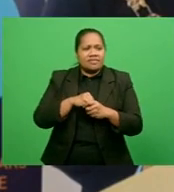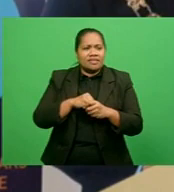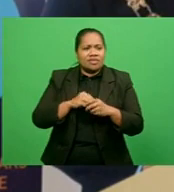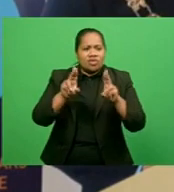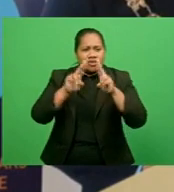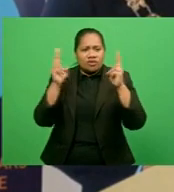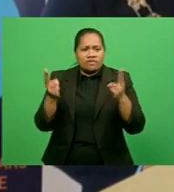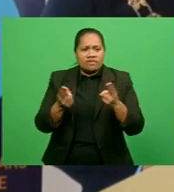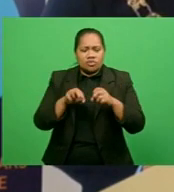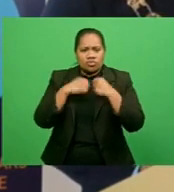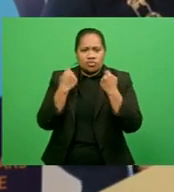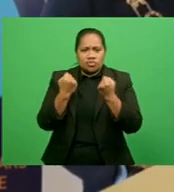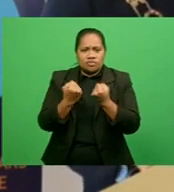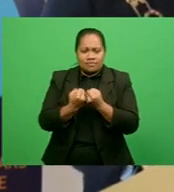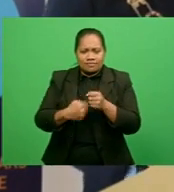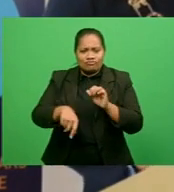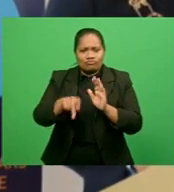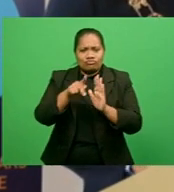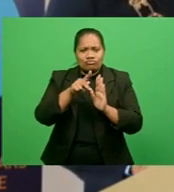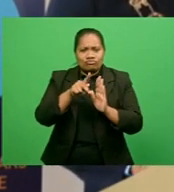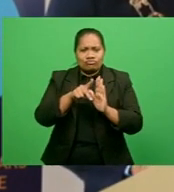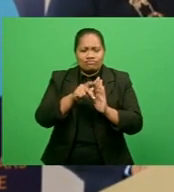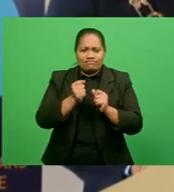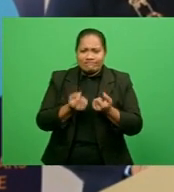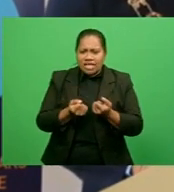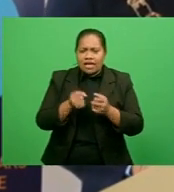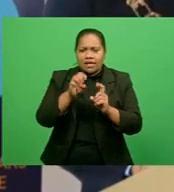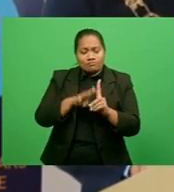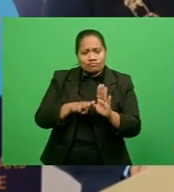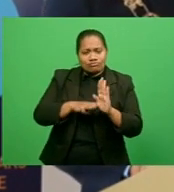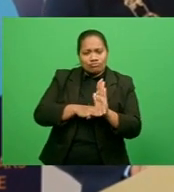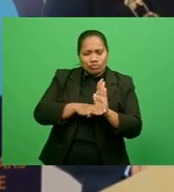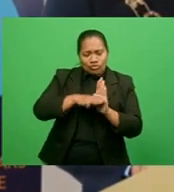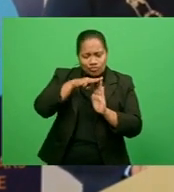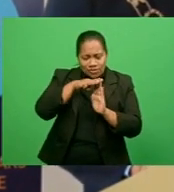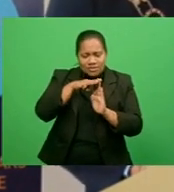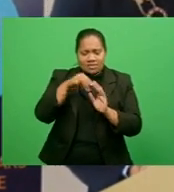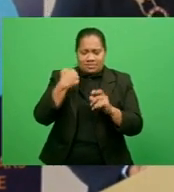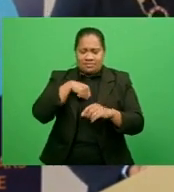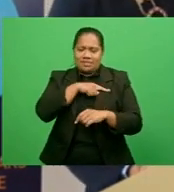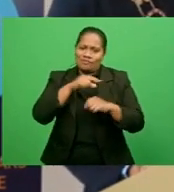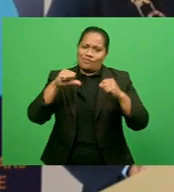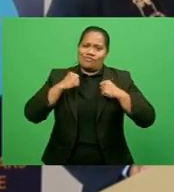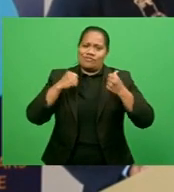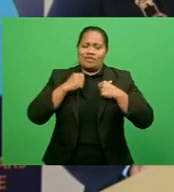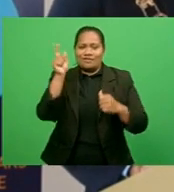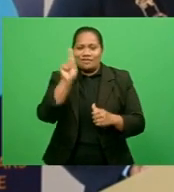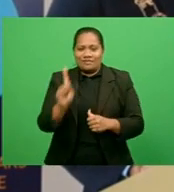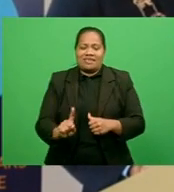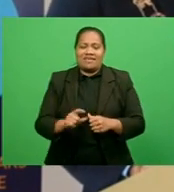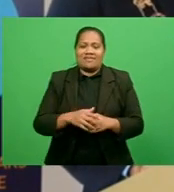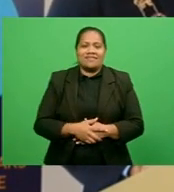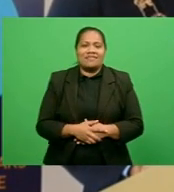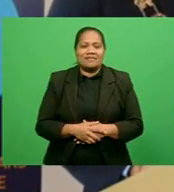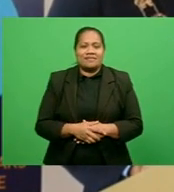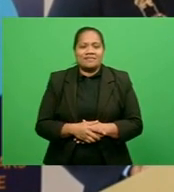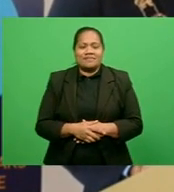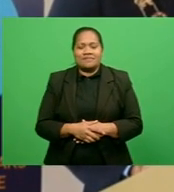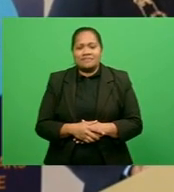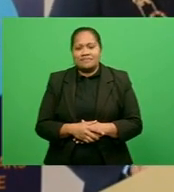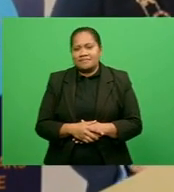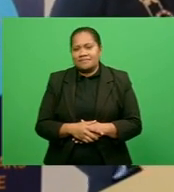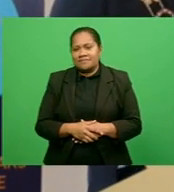and economical maturity that we should all be proud about in today's unpredictable and uncertain